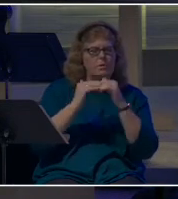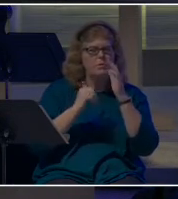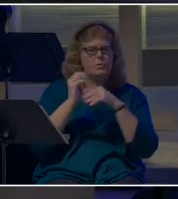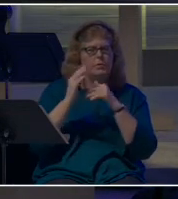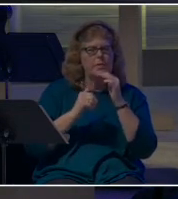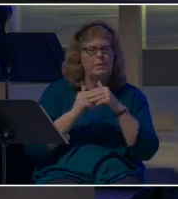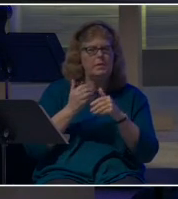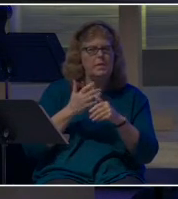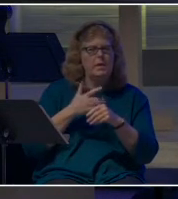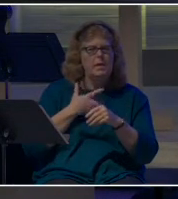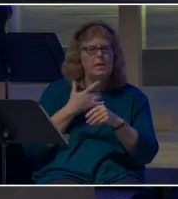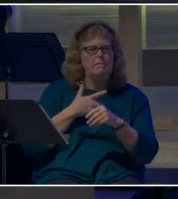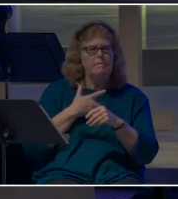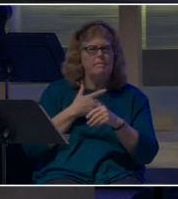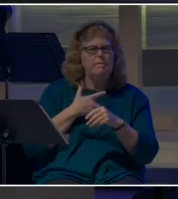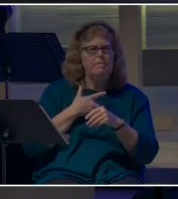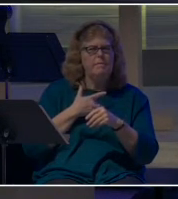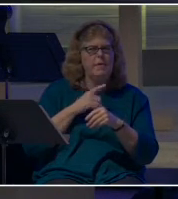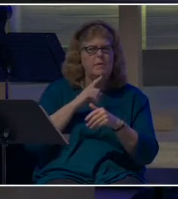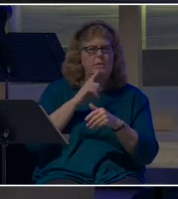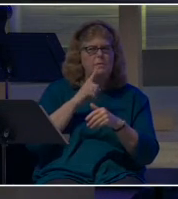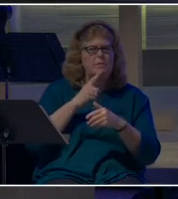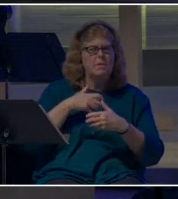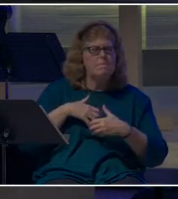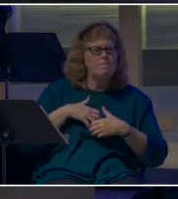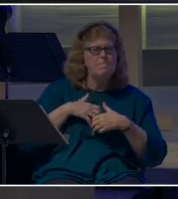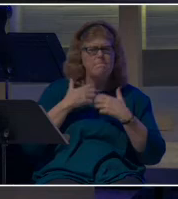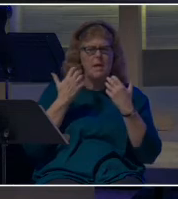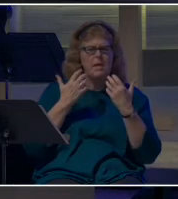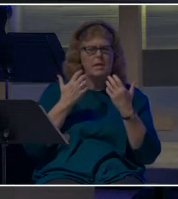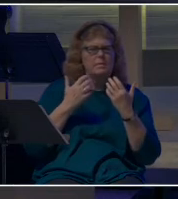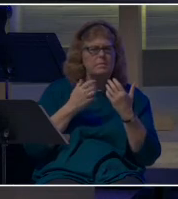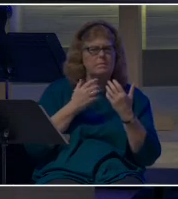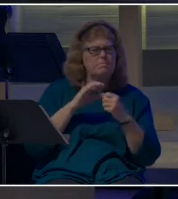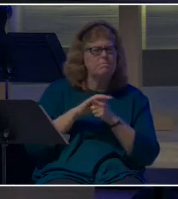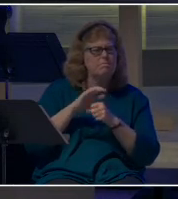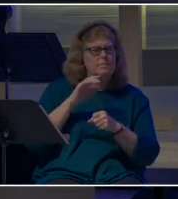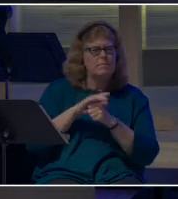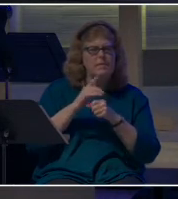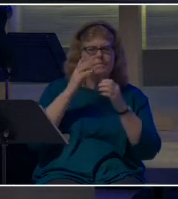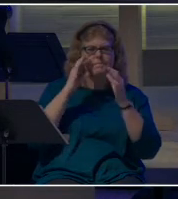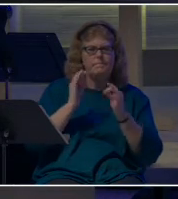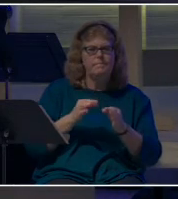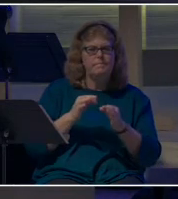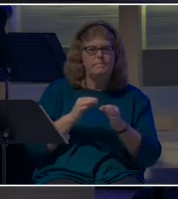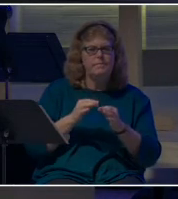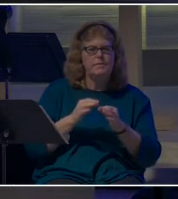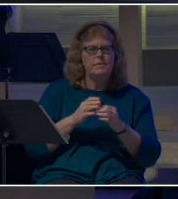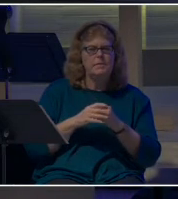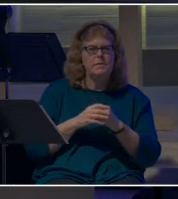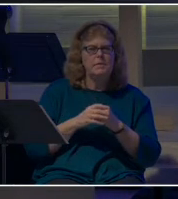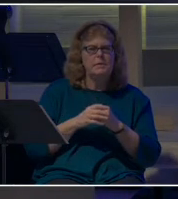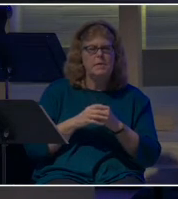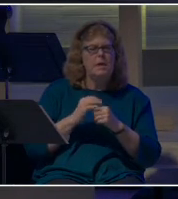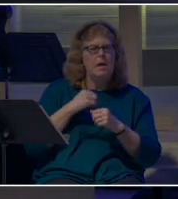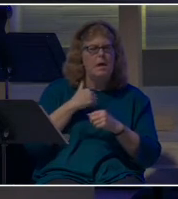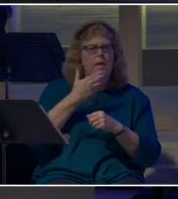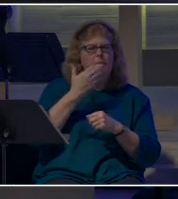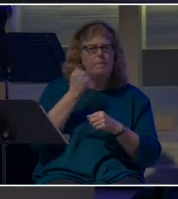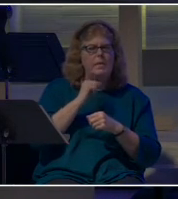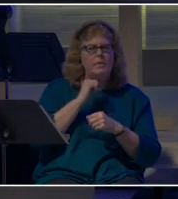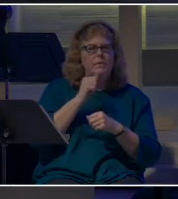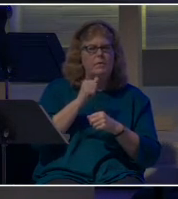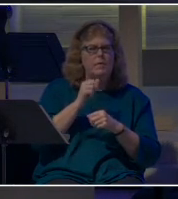he felt himself so enraged and so angry that he decided, you know what? I better not take